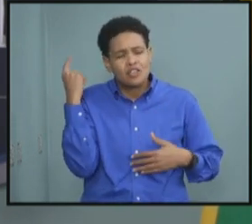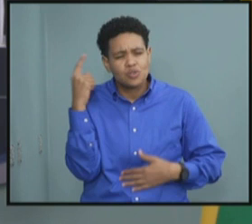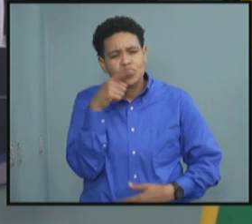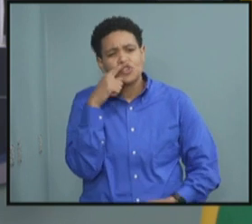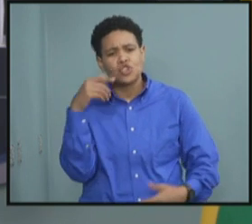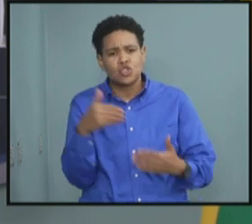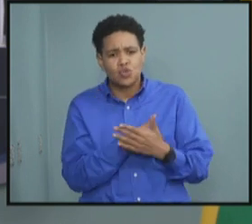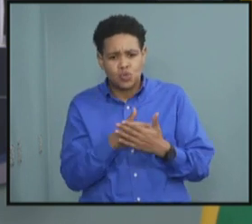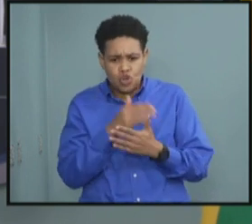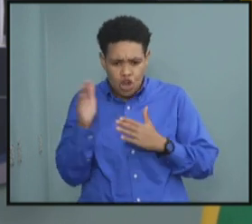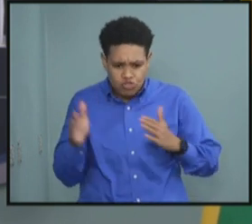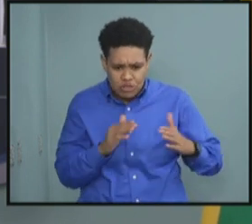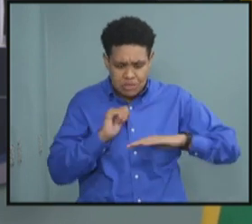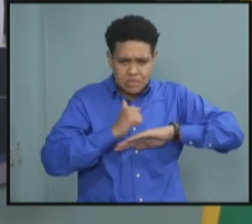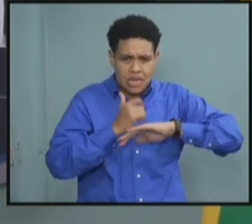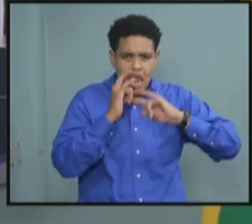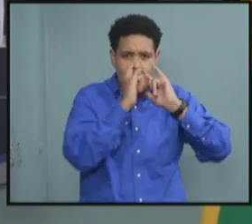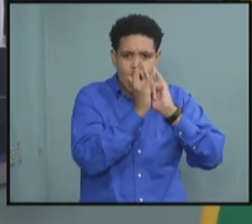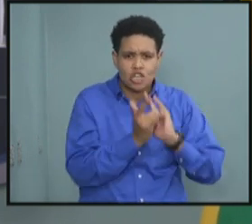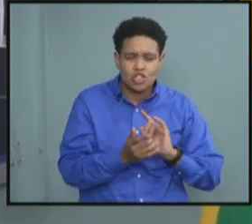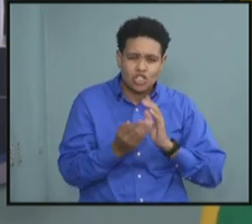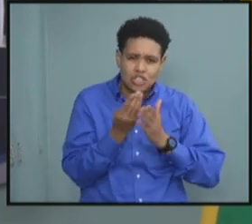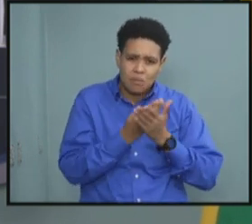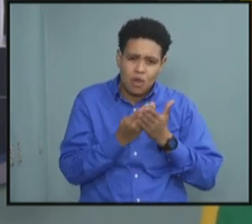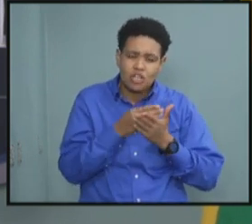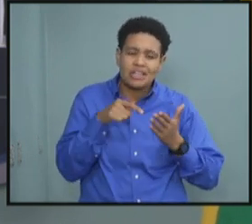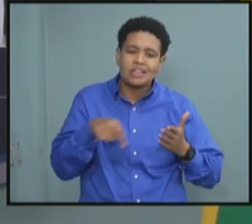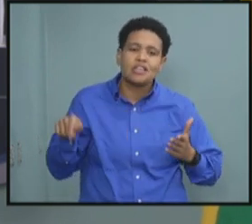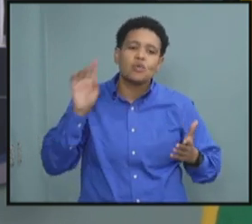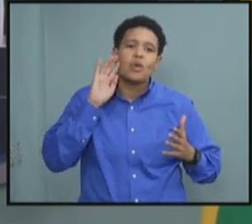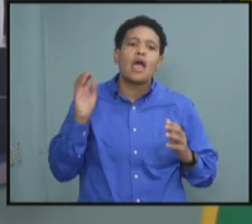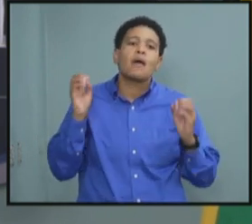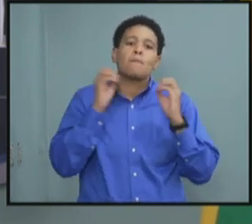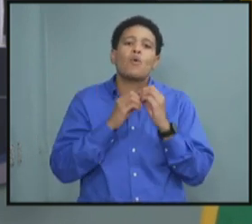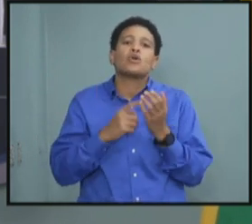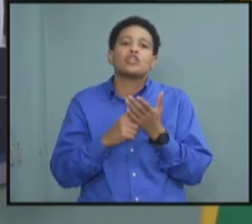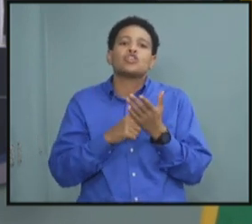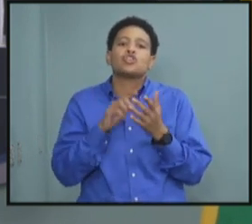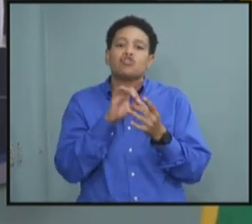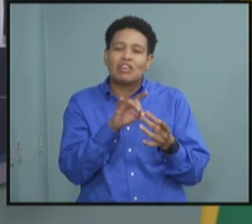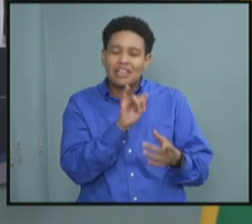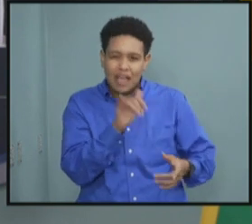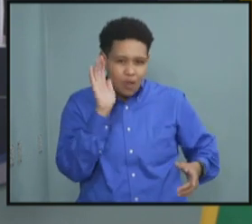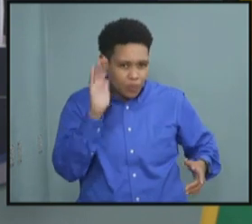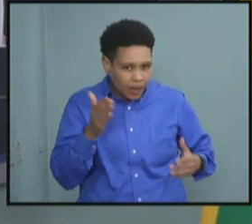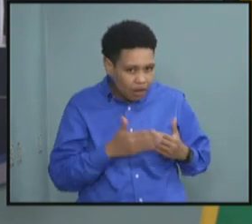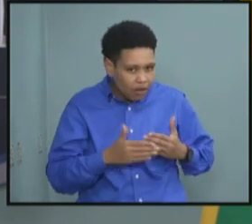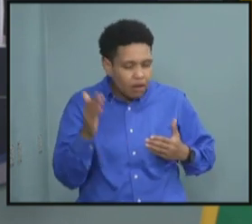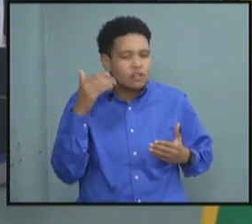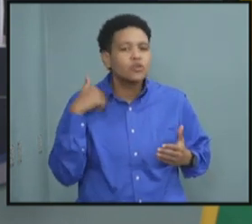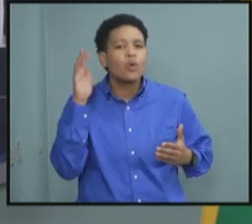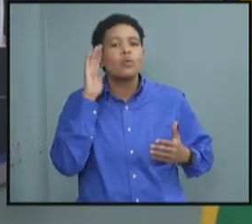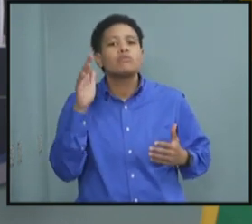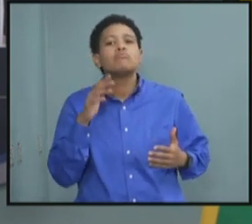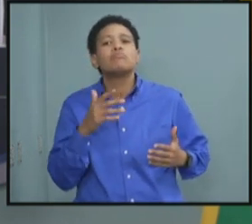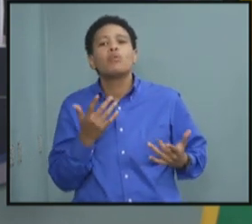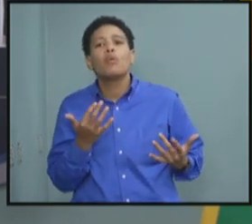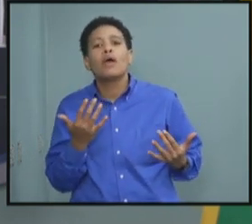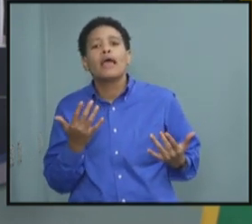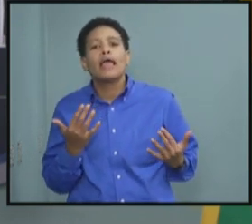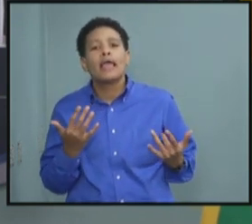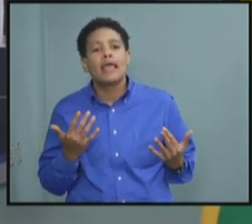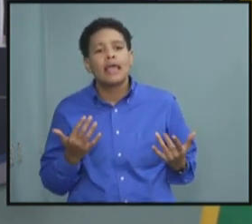the new arrangements, the adjusted budget. This week there will be further discussions around that, and so I will